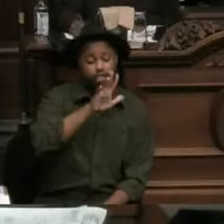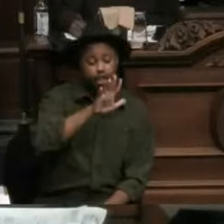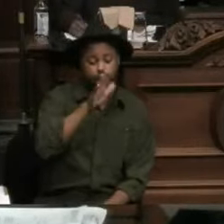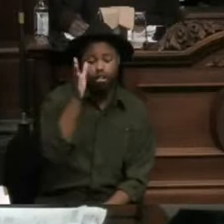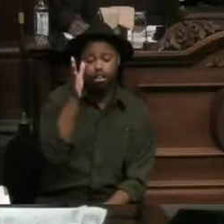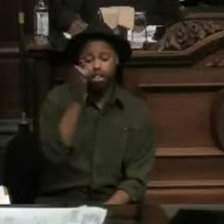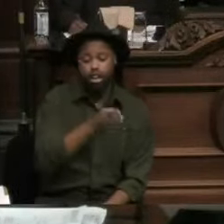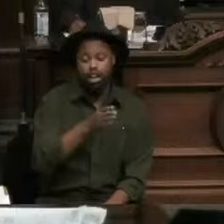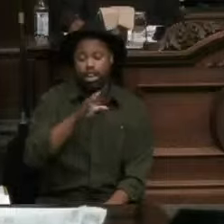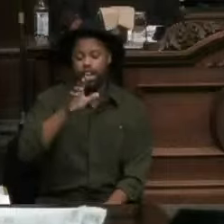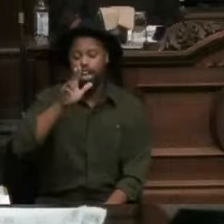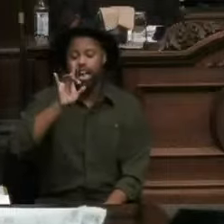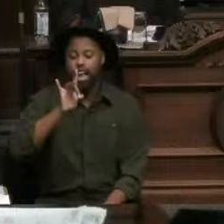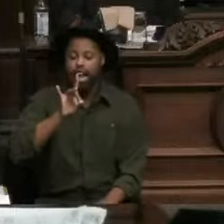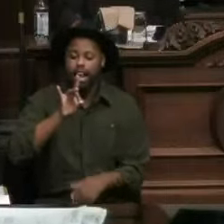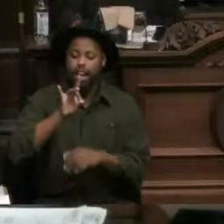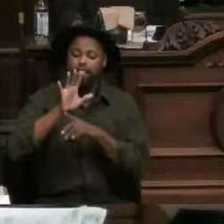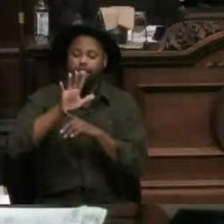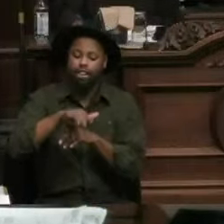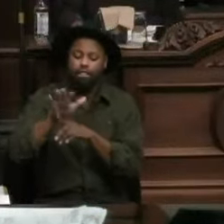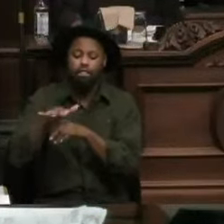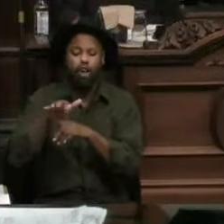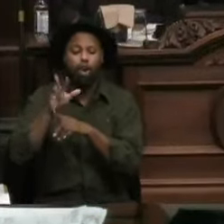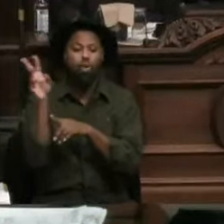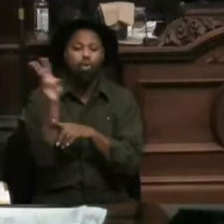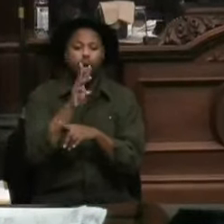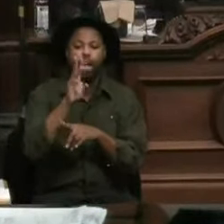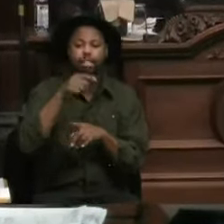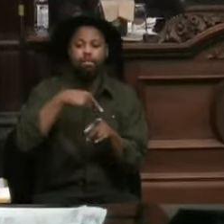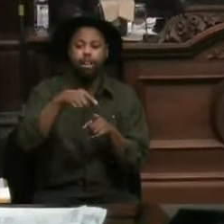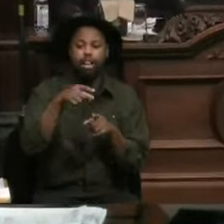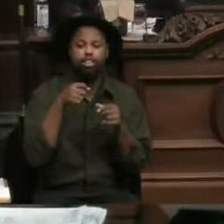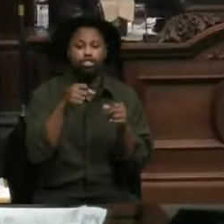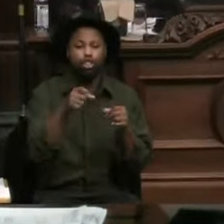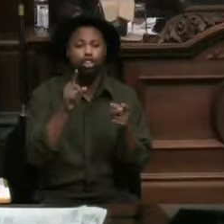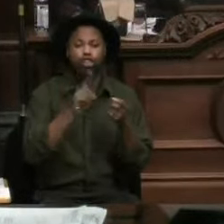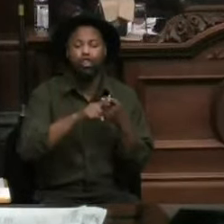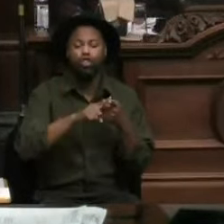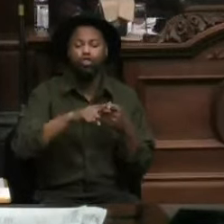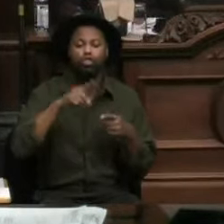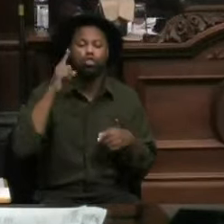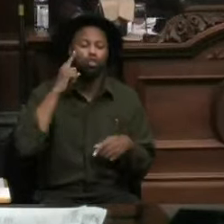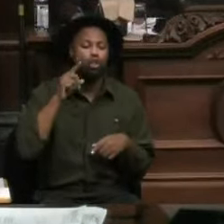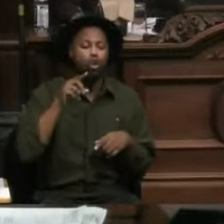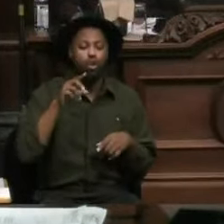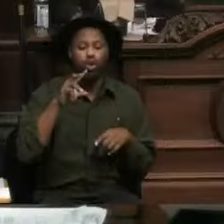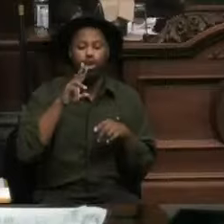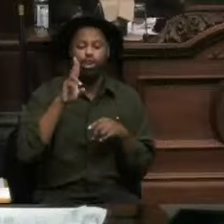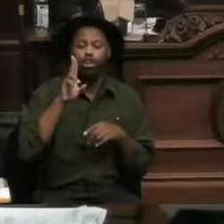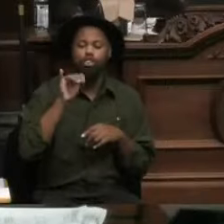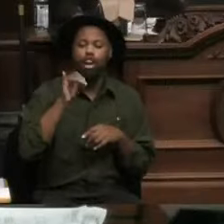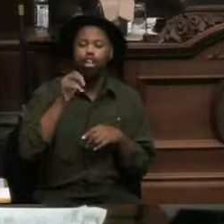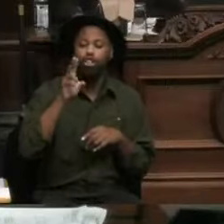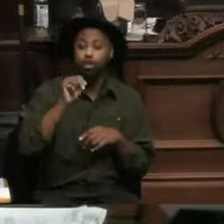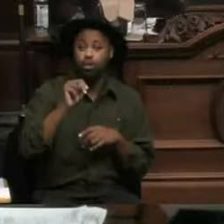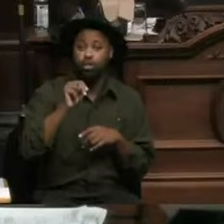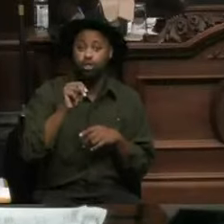835-855 West Main Street to ESL Federal Credit Union. All in favor, please say aye. Aye. Any